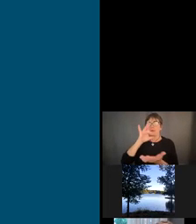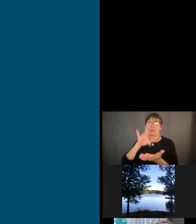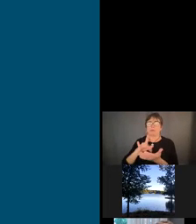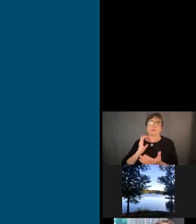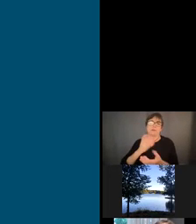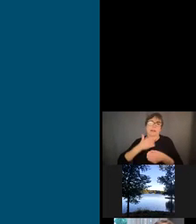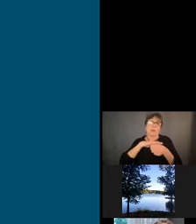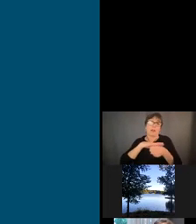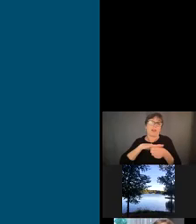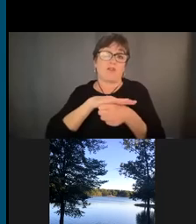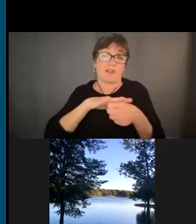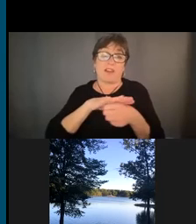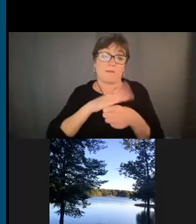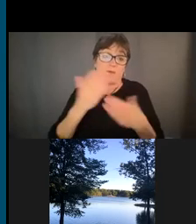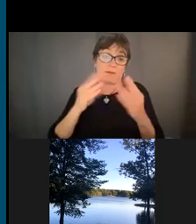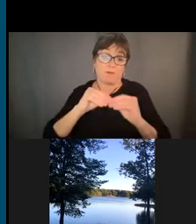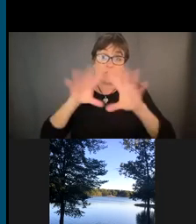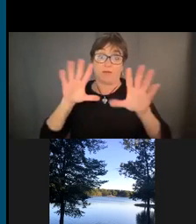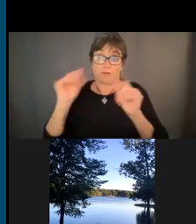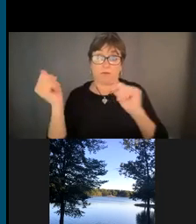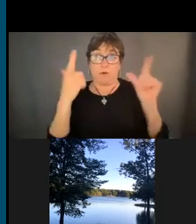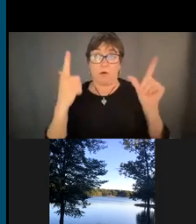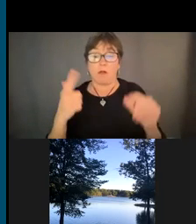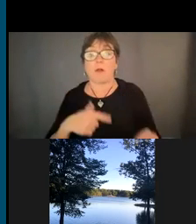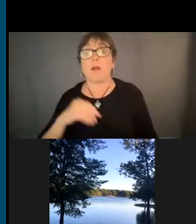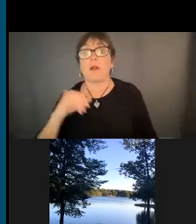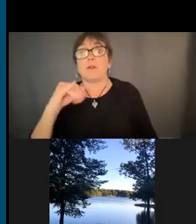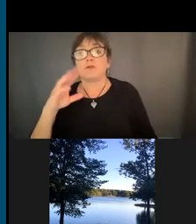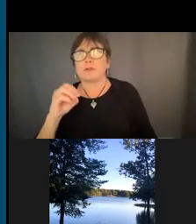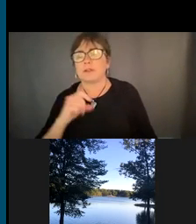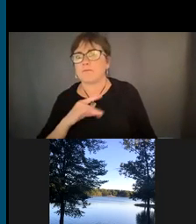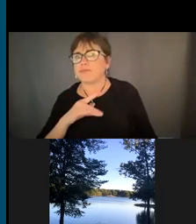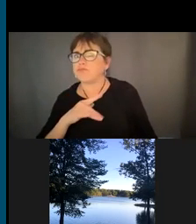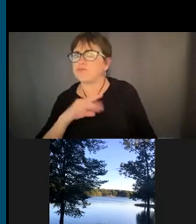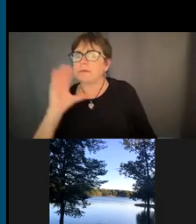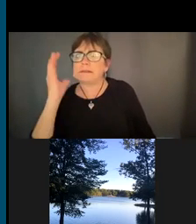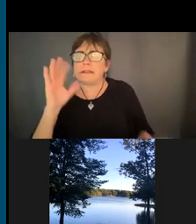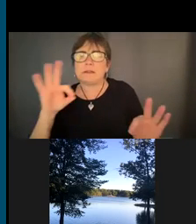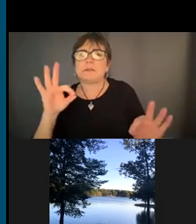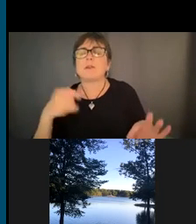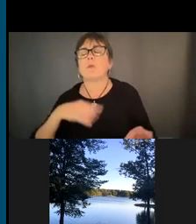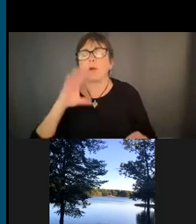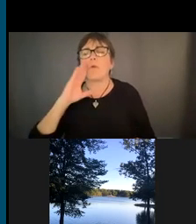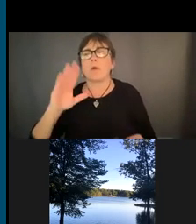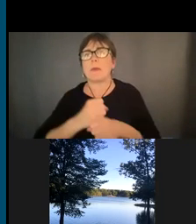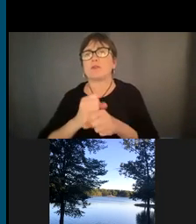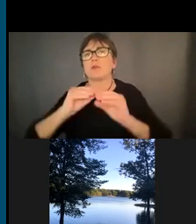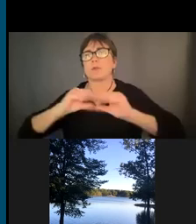that big and bad because it sounds amazing. So we will make sure it gets out to everyone too.